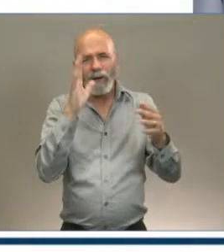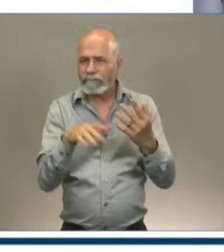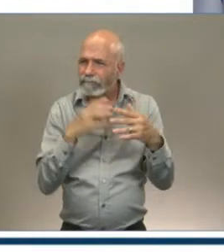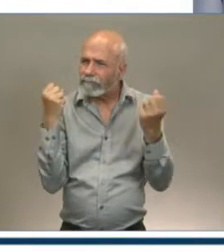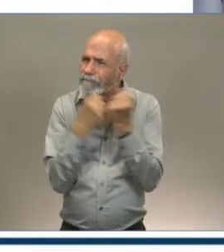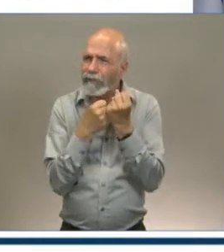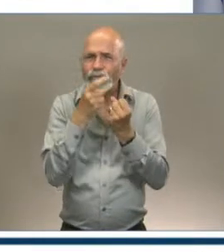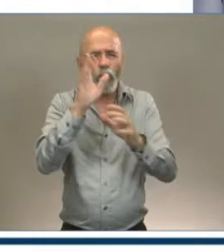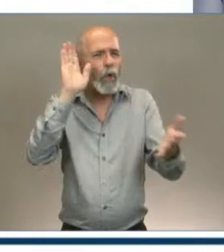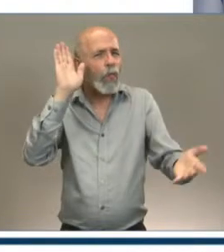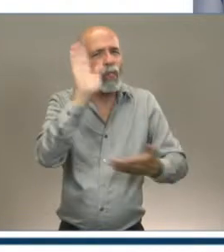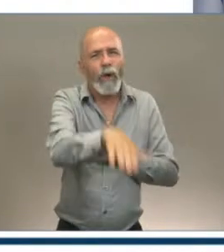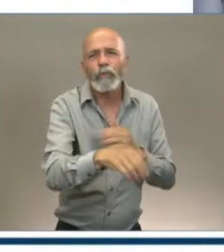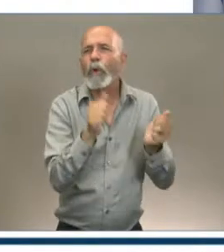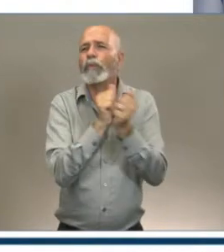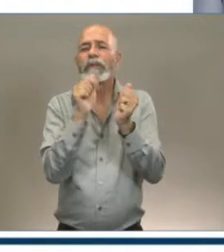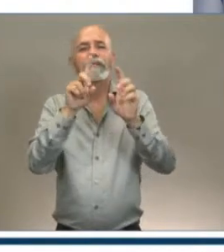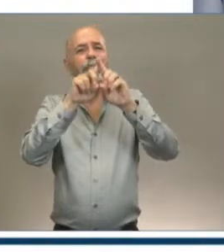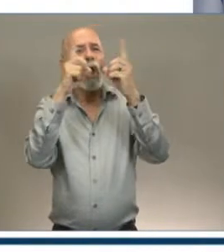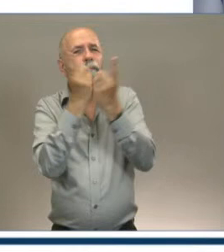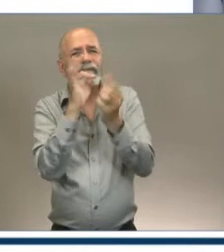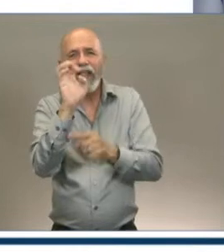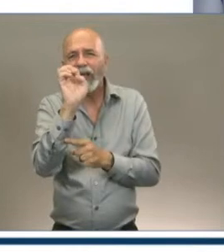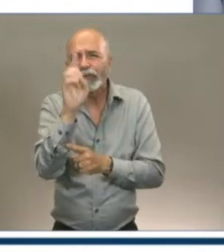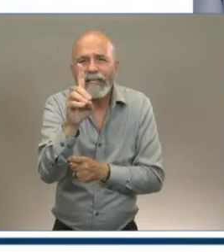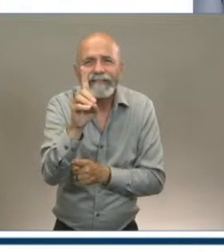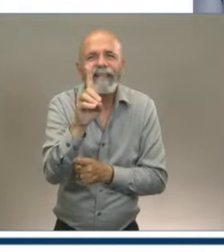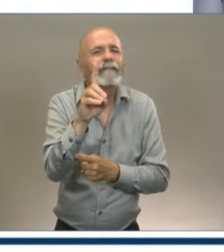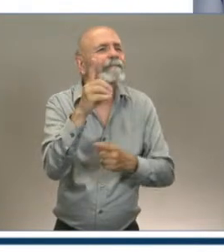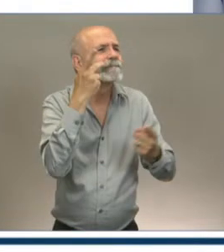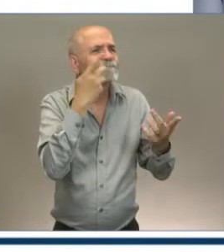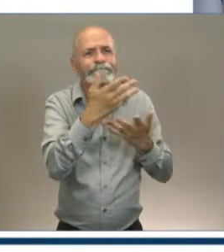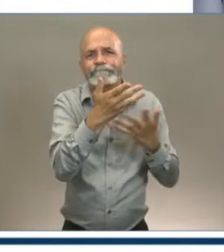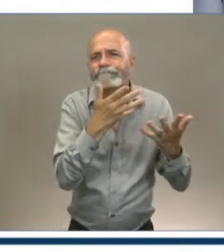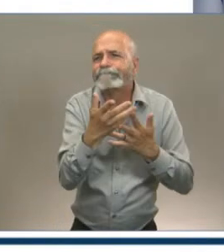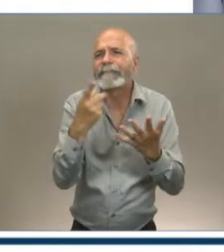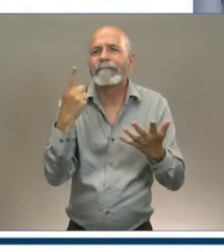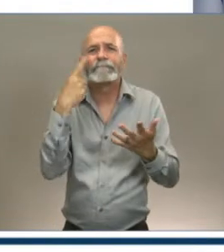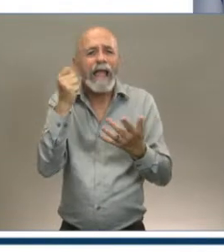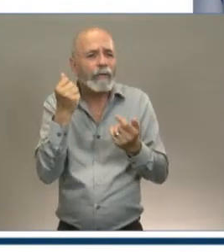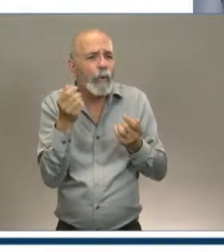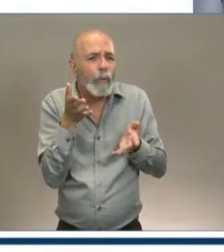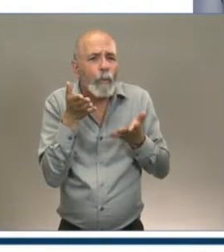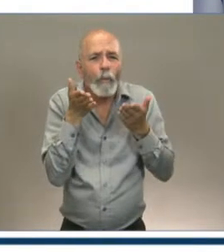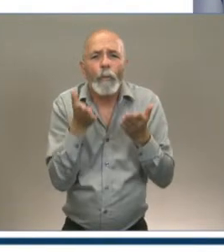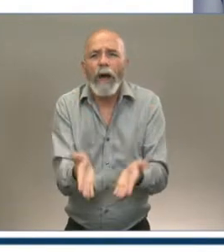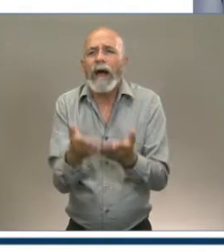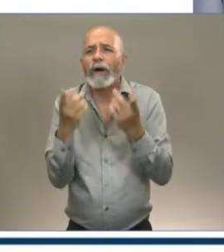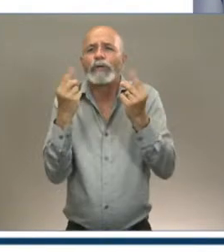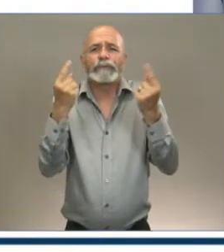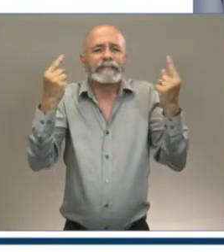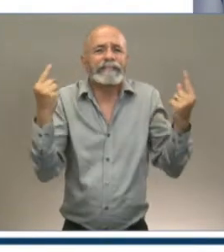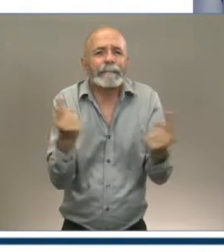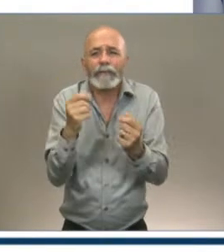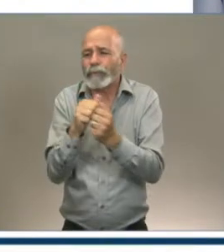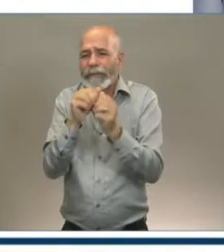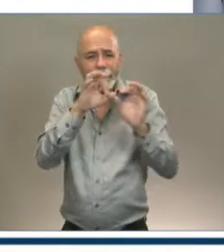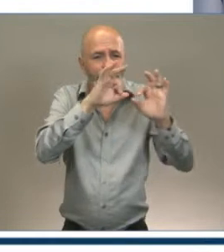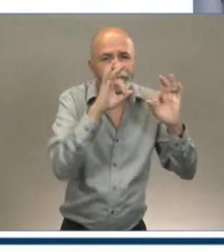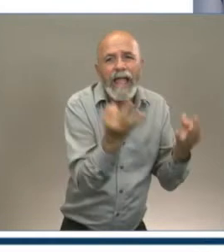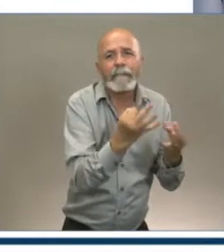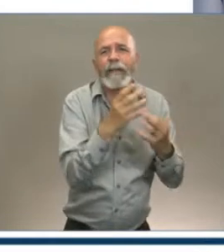the Department of Education and looking at ways that we can support you and your family through the last couple of weeks of